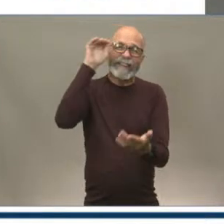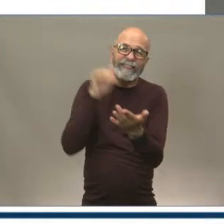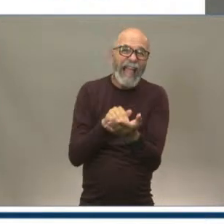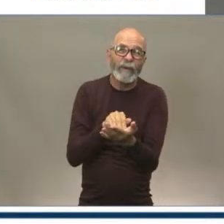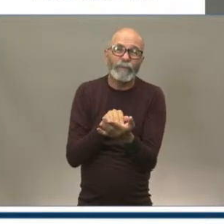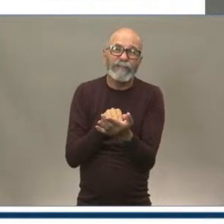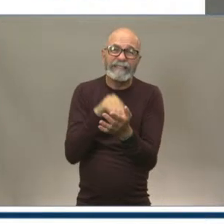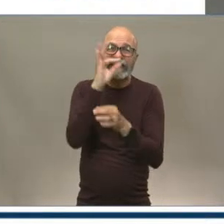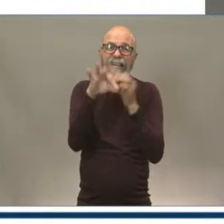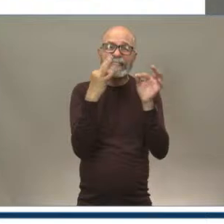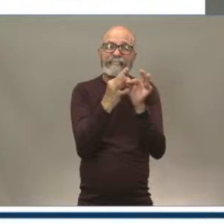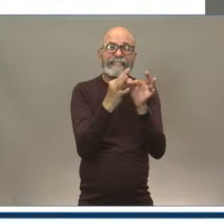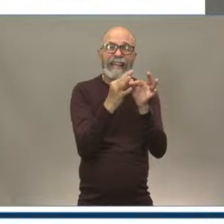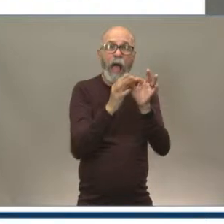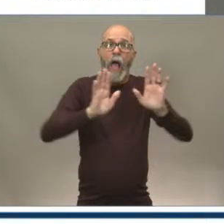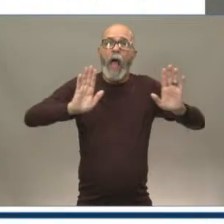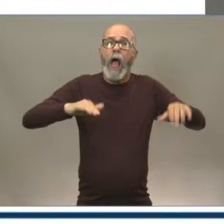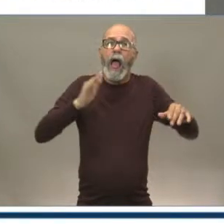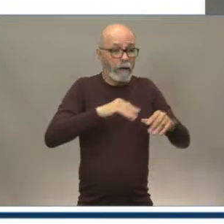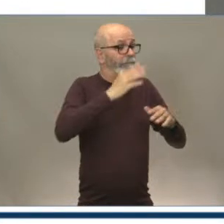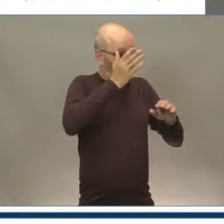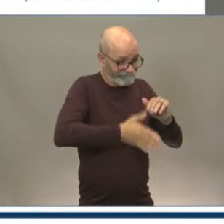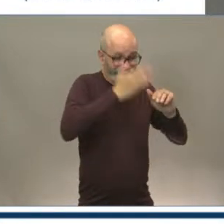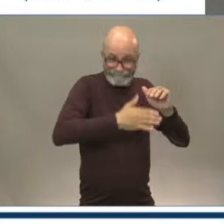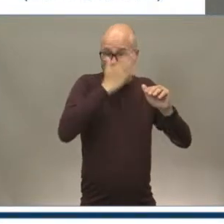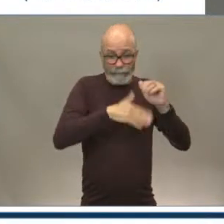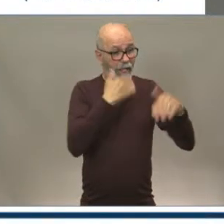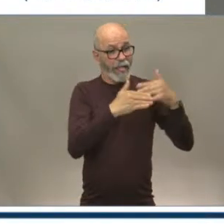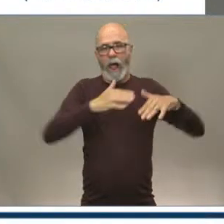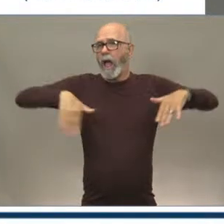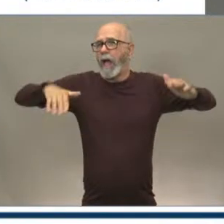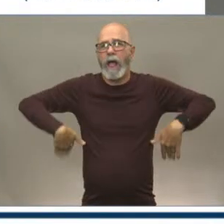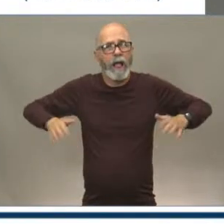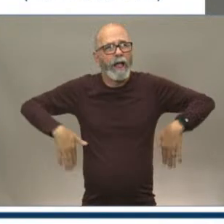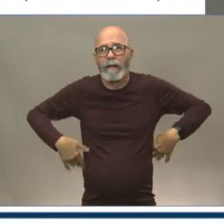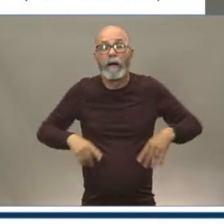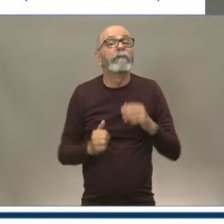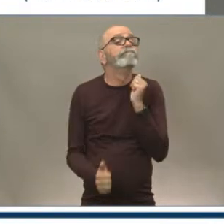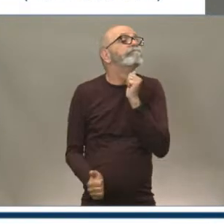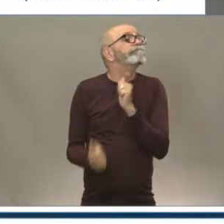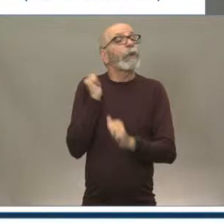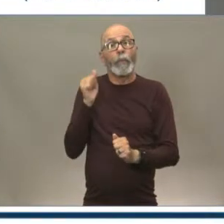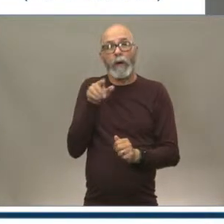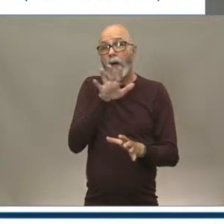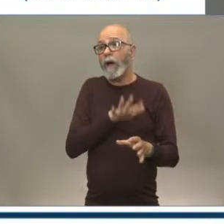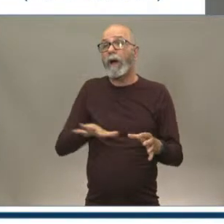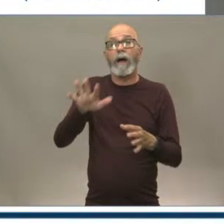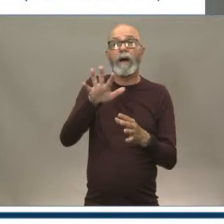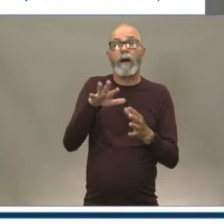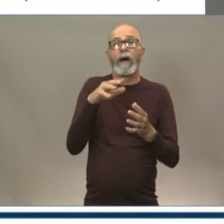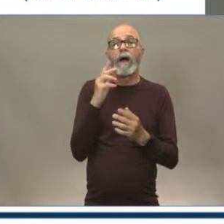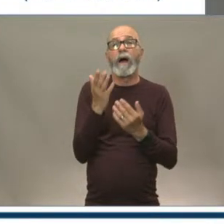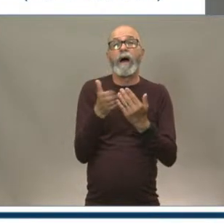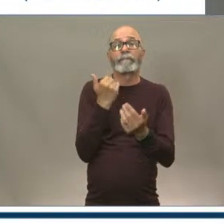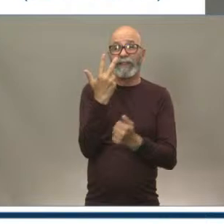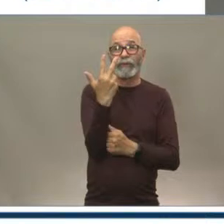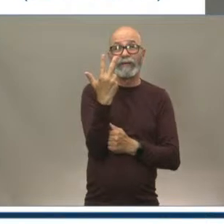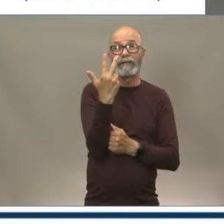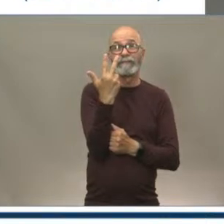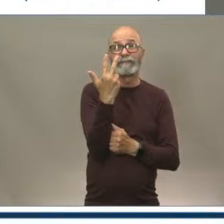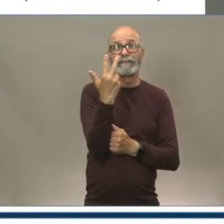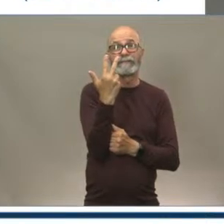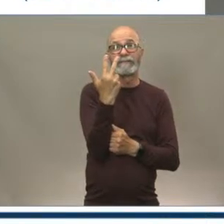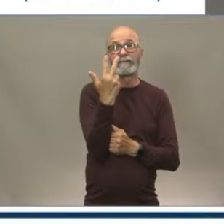be processed, and things are about 3 days behind. This is not a reflection on how hard people are working. They are